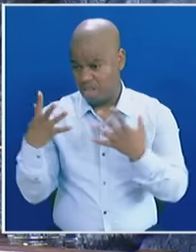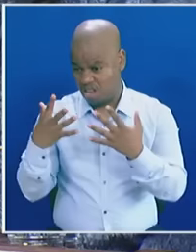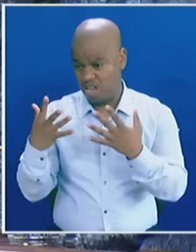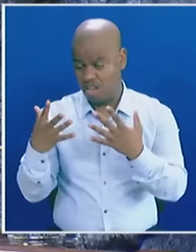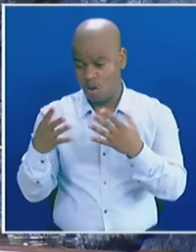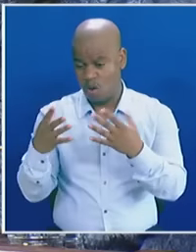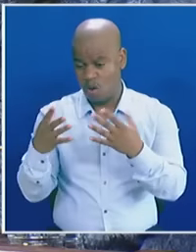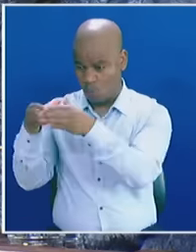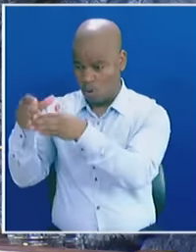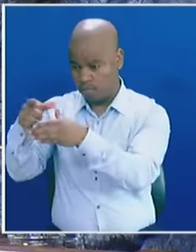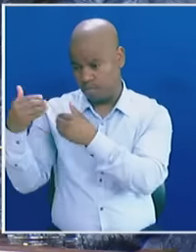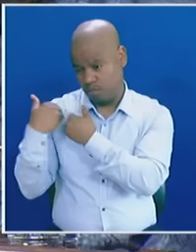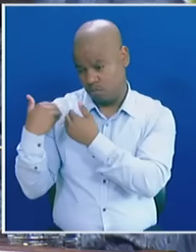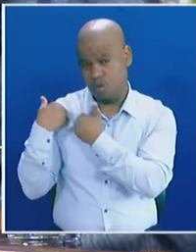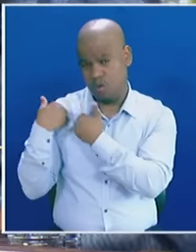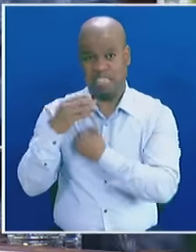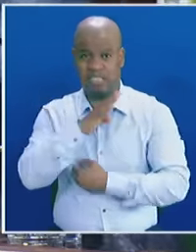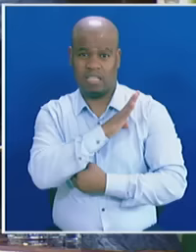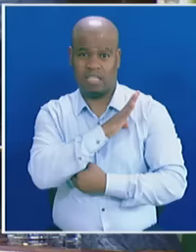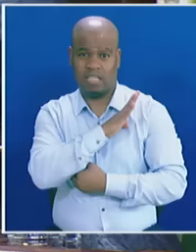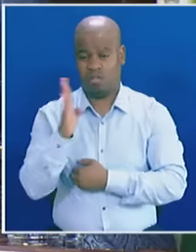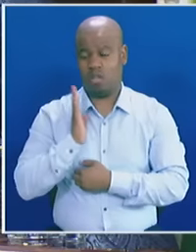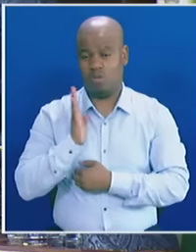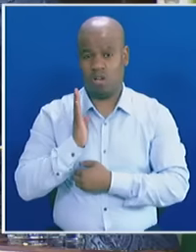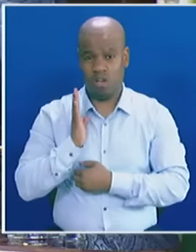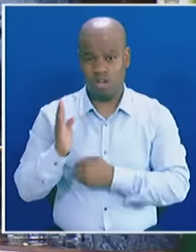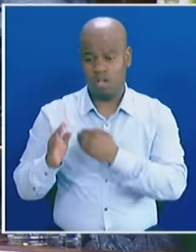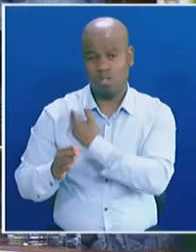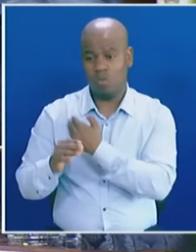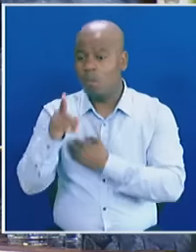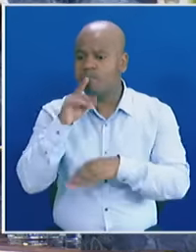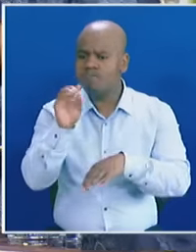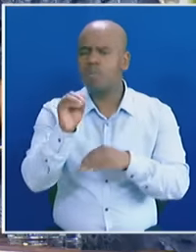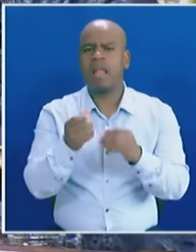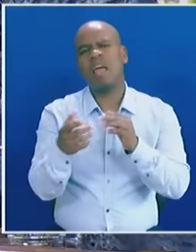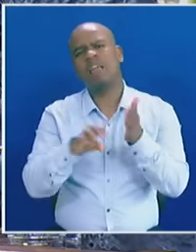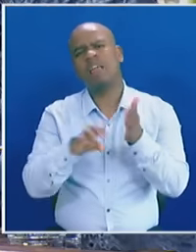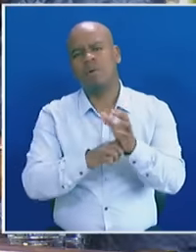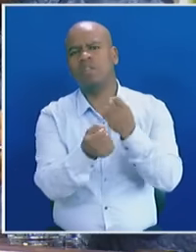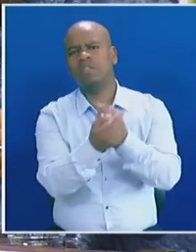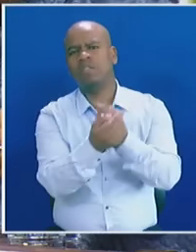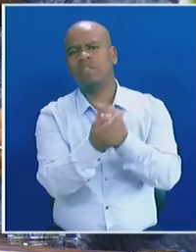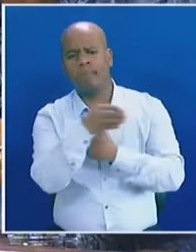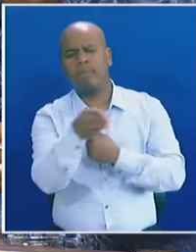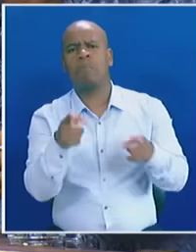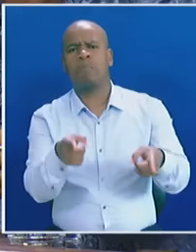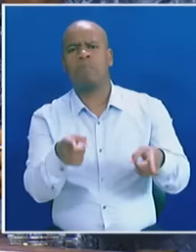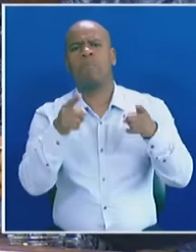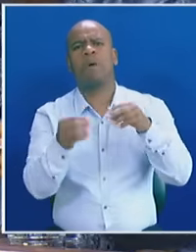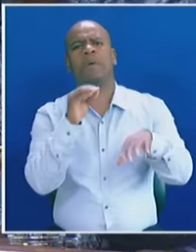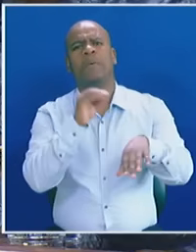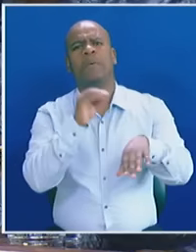kakhulukazi ngizobhekisa kwezamatekisi embuthweni wezokuthutha embonini yamatekisi. Lapho khona abantu bakithi belahlela imiphefumulo yabo